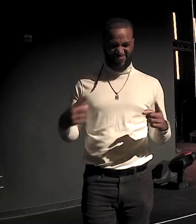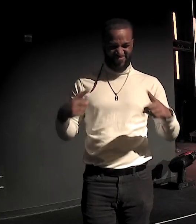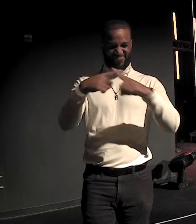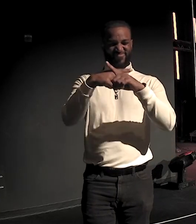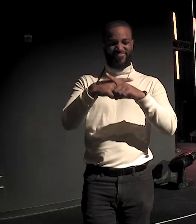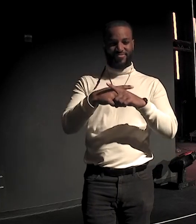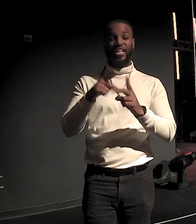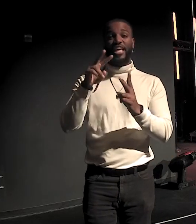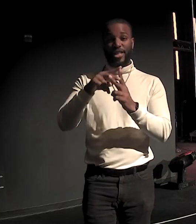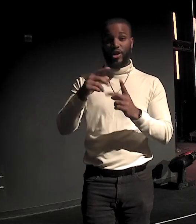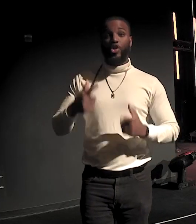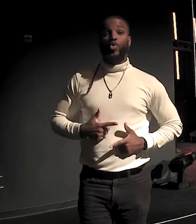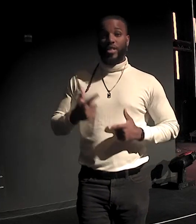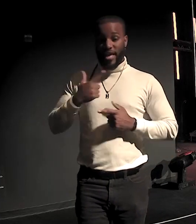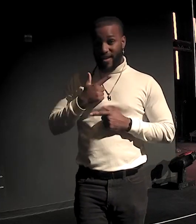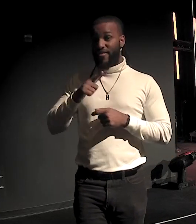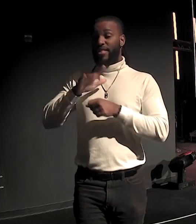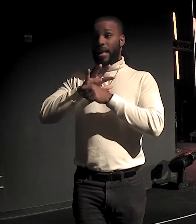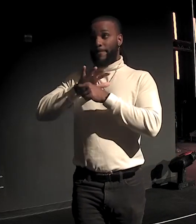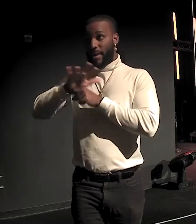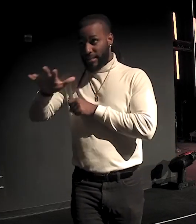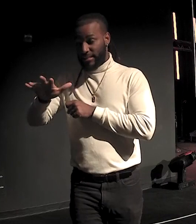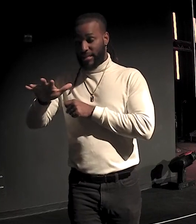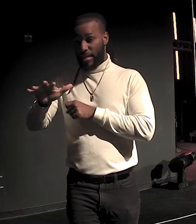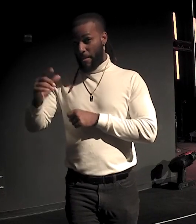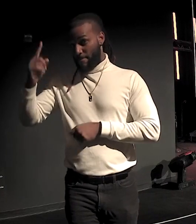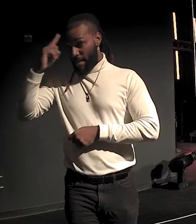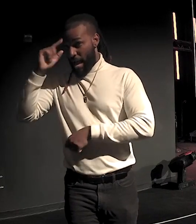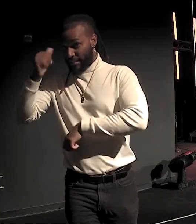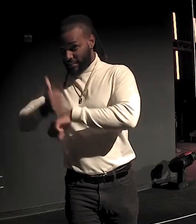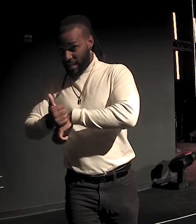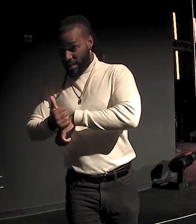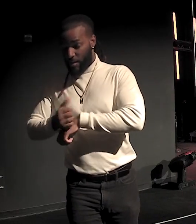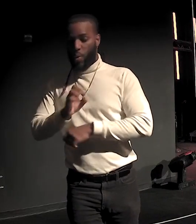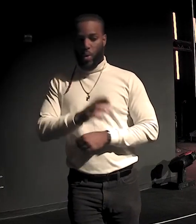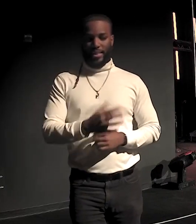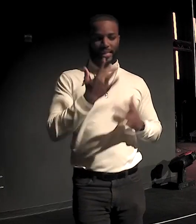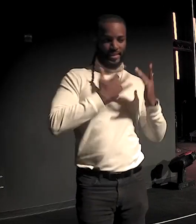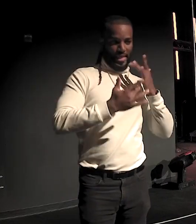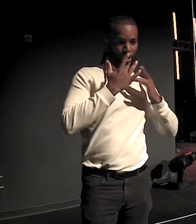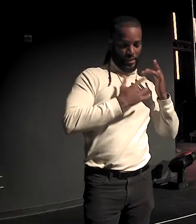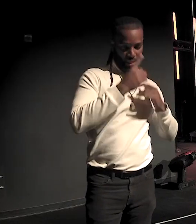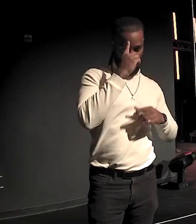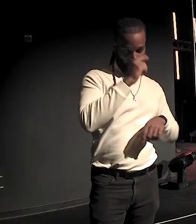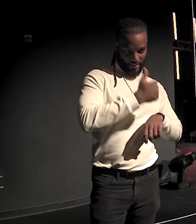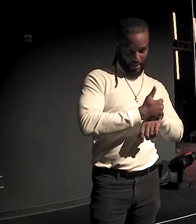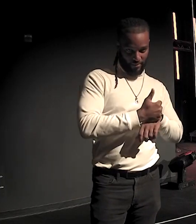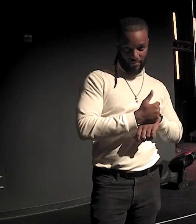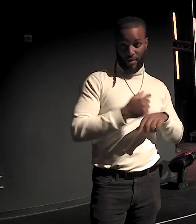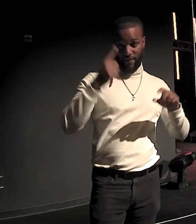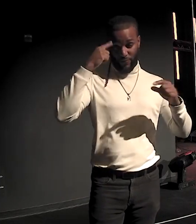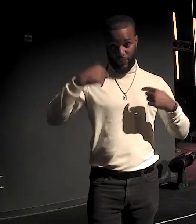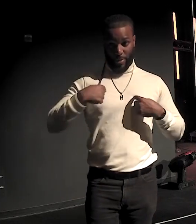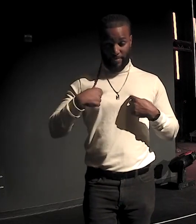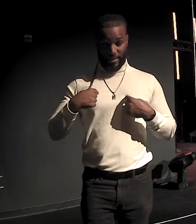live out of the abundant mindset or the scarcity mindset. And you know, for me,